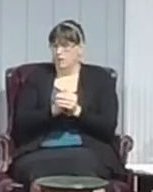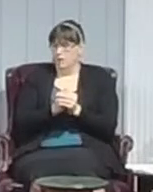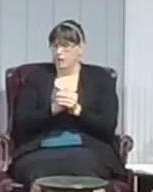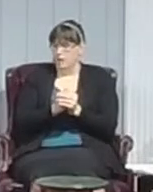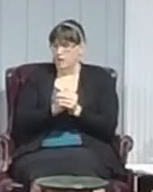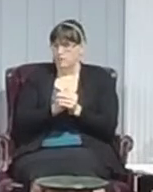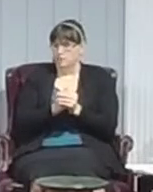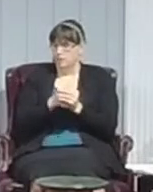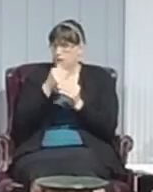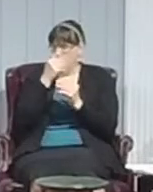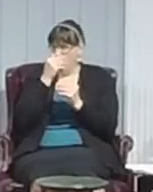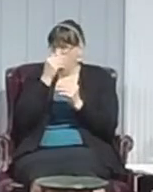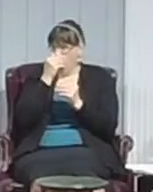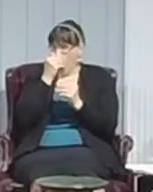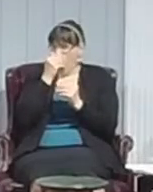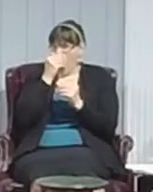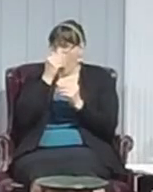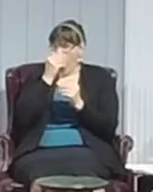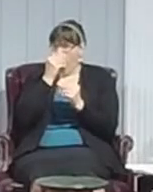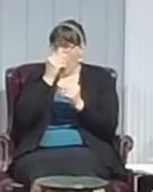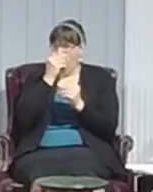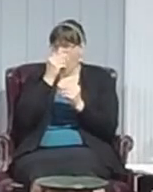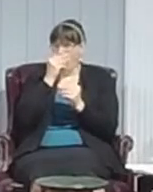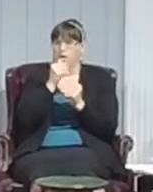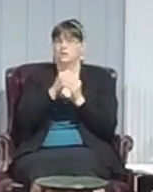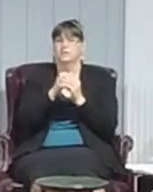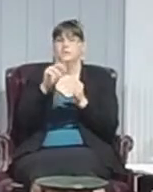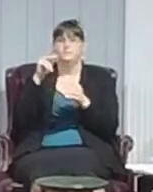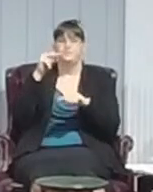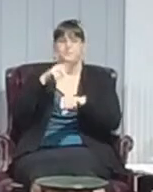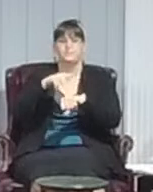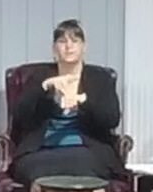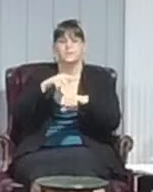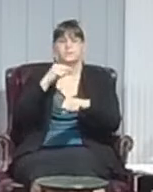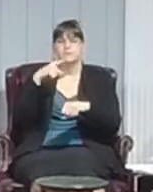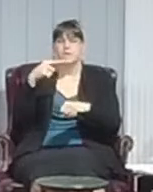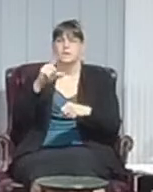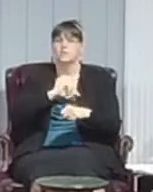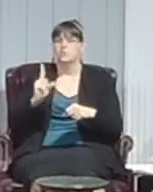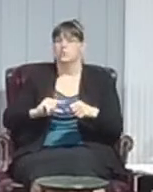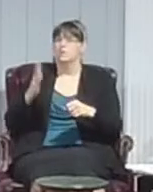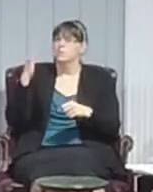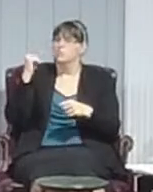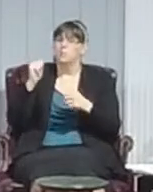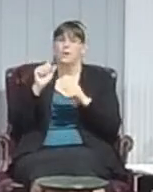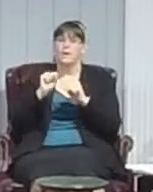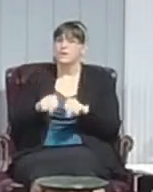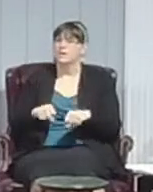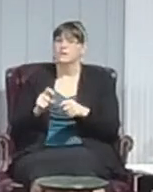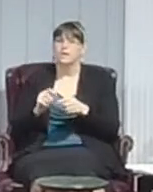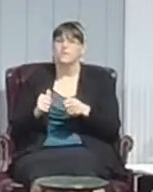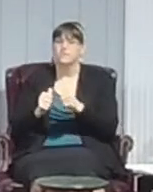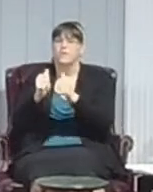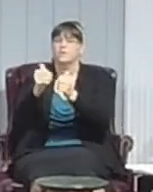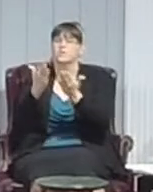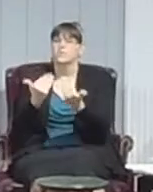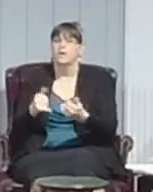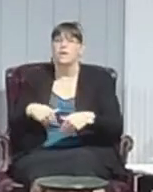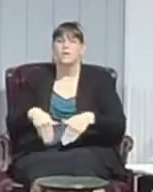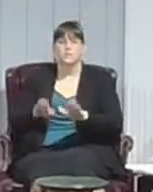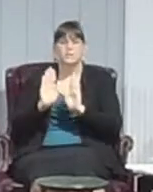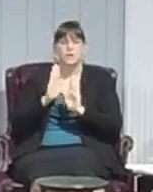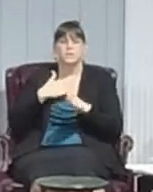to be troubled. John 13, verses 37 through 38, Peter said unto him, Lord, why cannot I follow thee now? I will lay down my life for thy